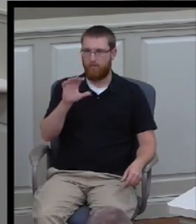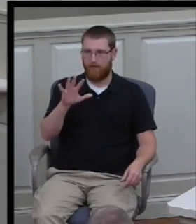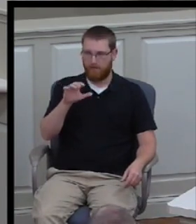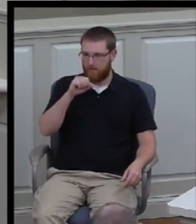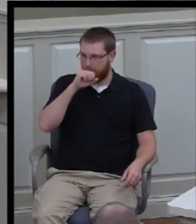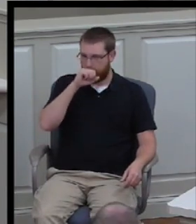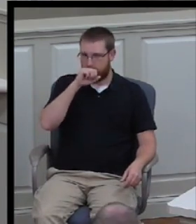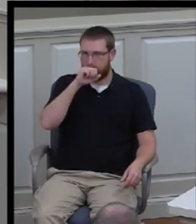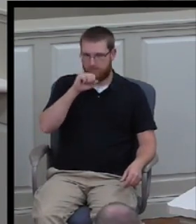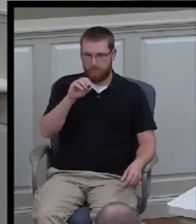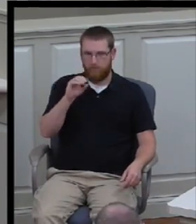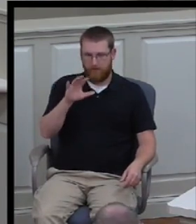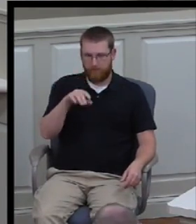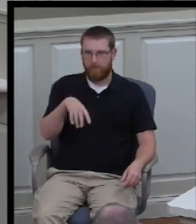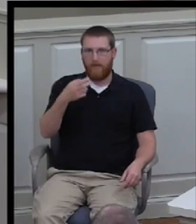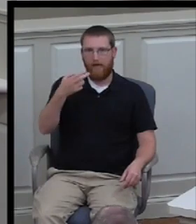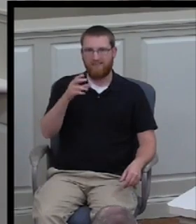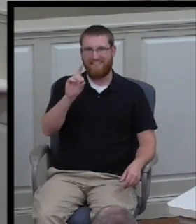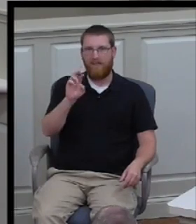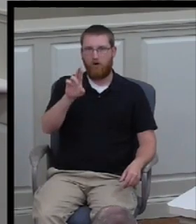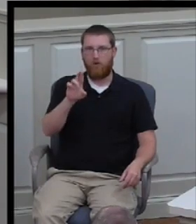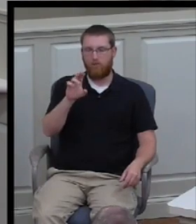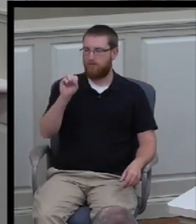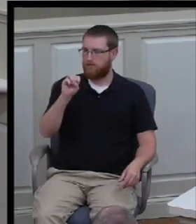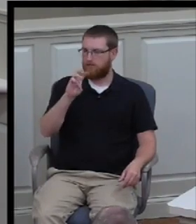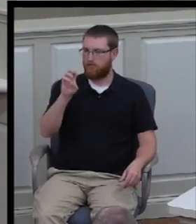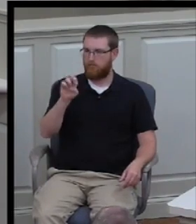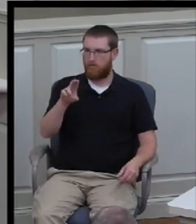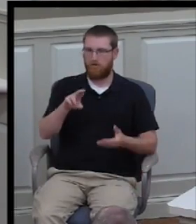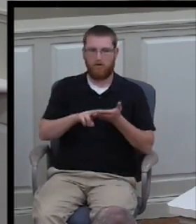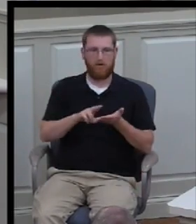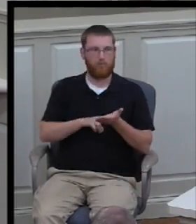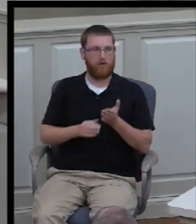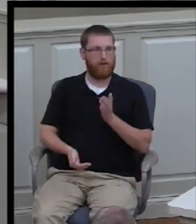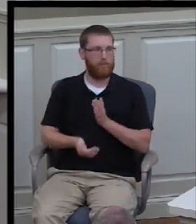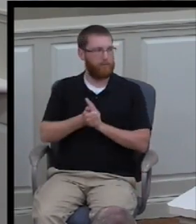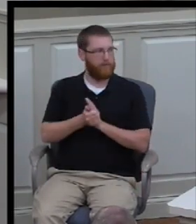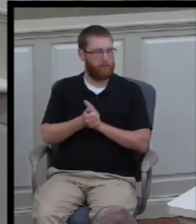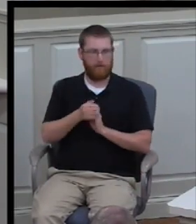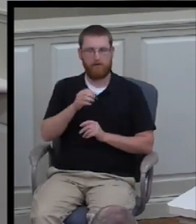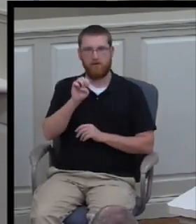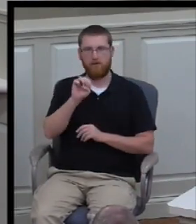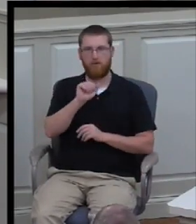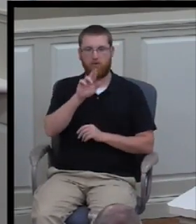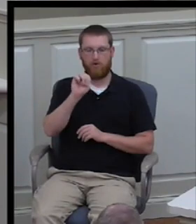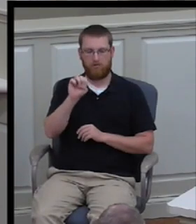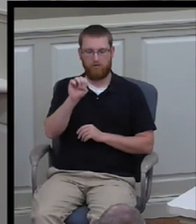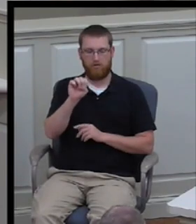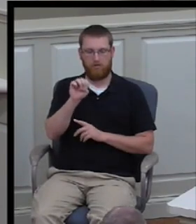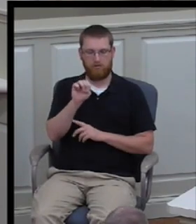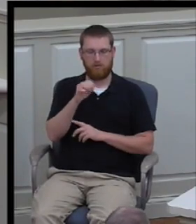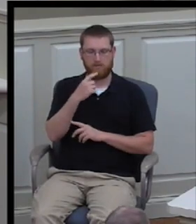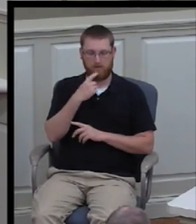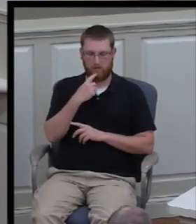2019-05-13-05. This is the HDR sewer contract amendment. Mr. Coffey. Thank you, Mayor, Commissioners. As we